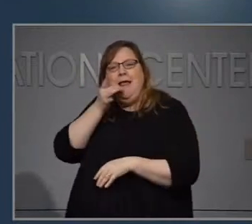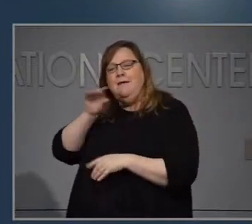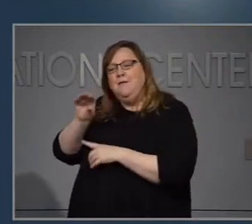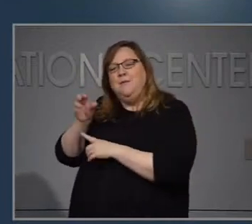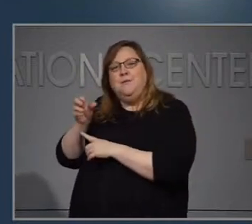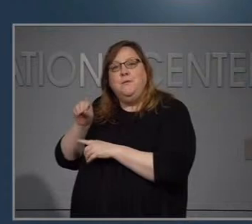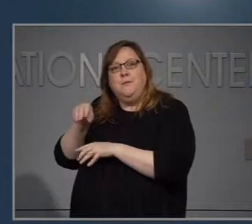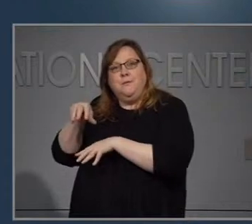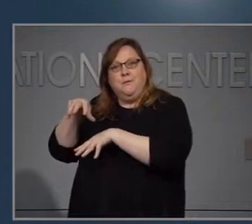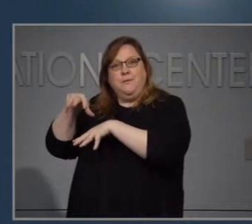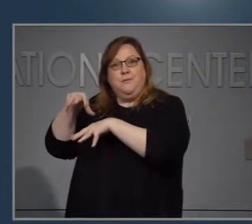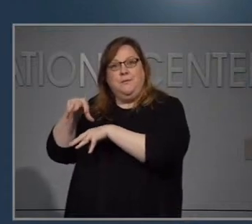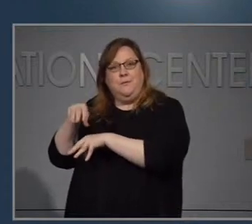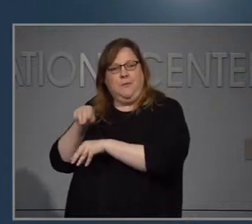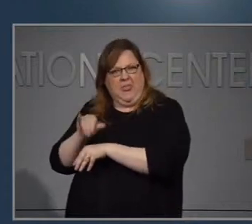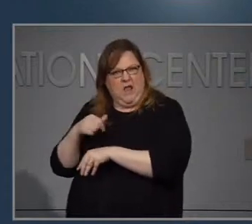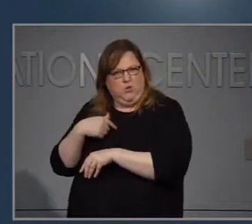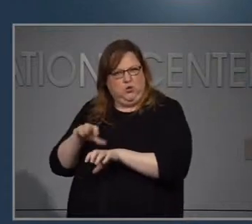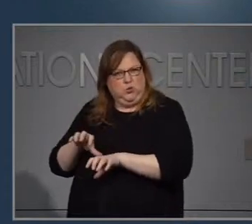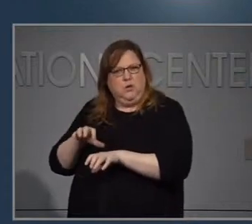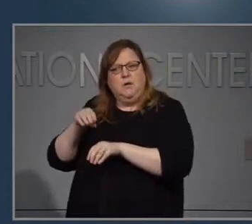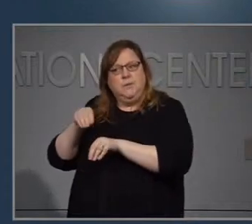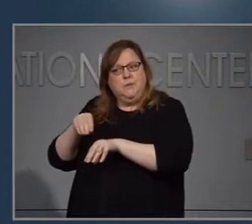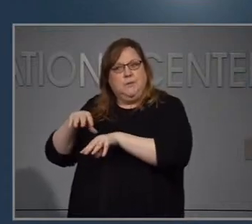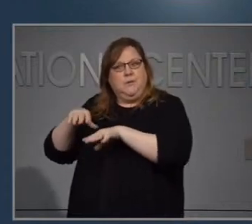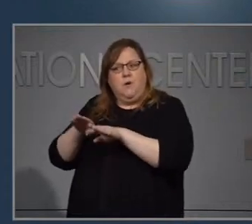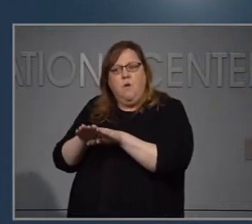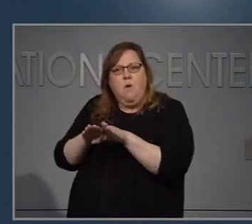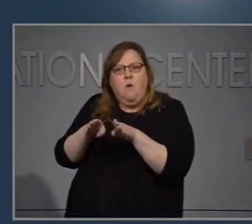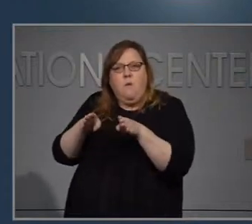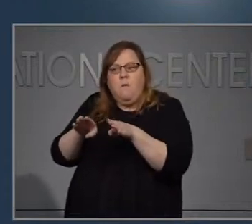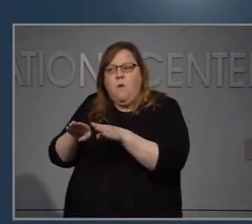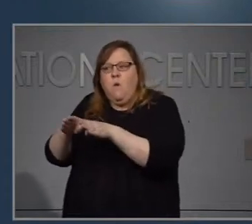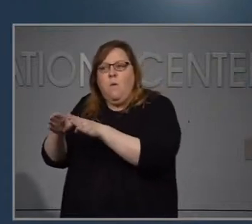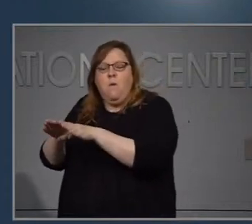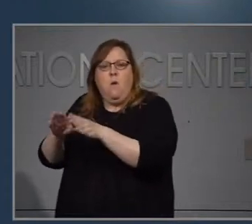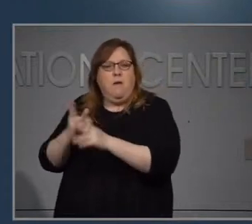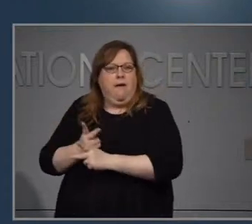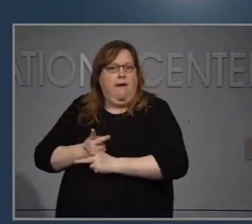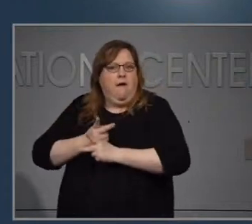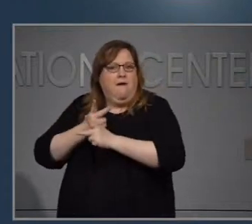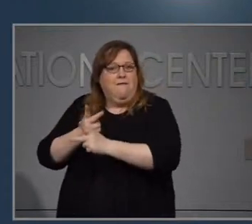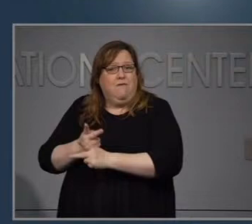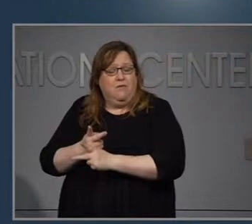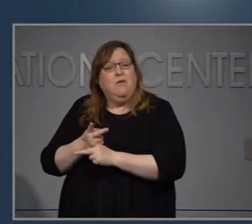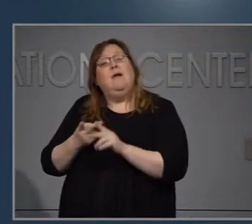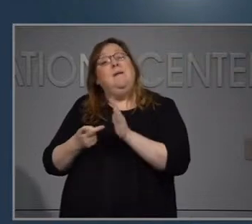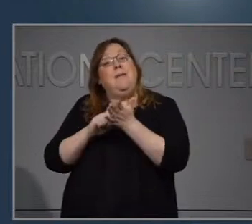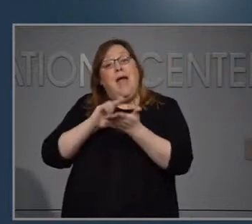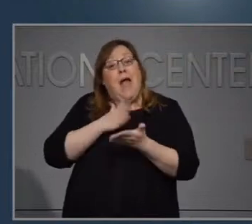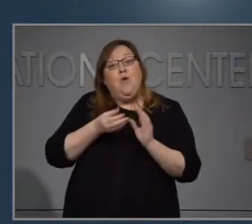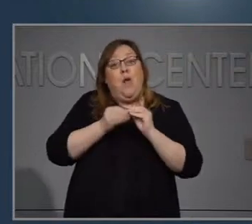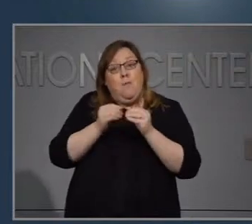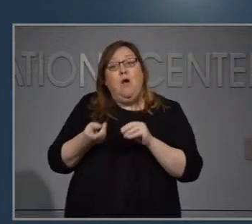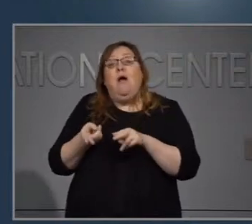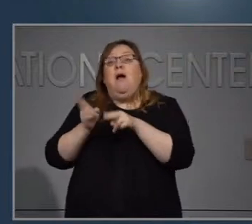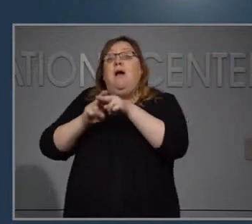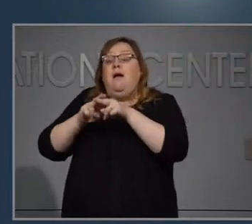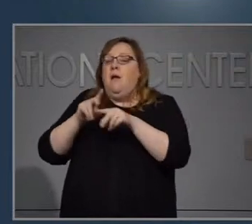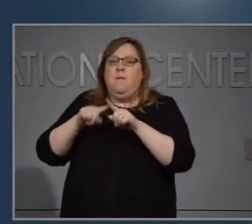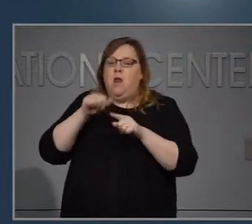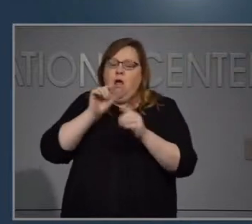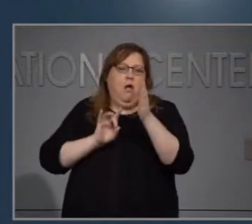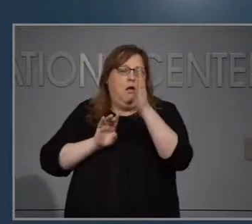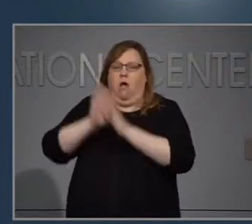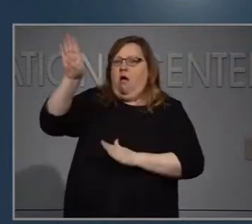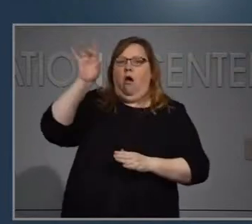through, we are not in dire straits like some around us. We have reason to be concerned, though.